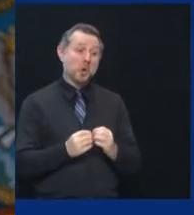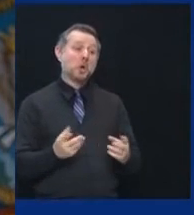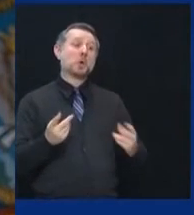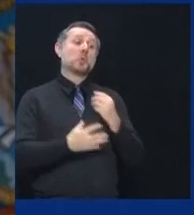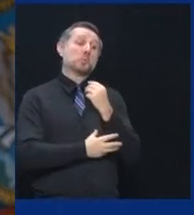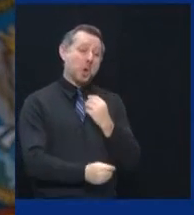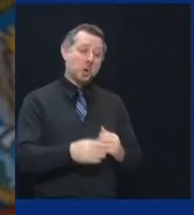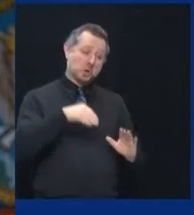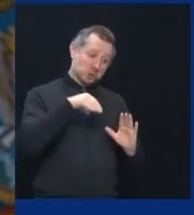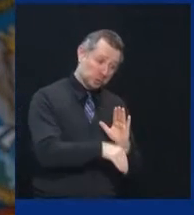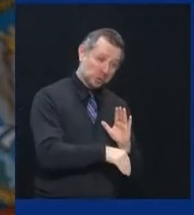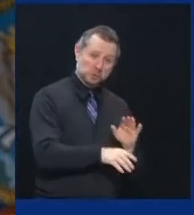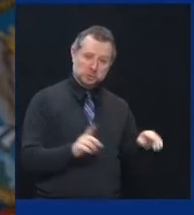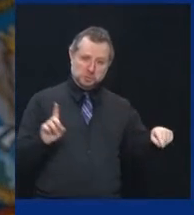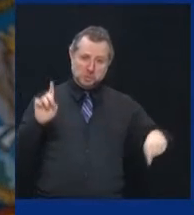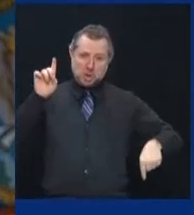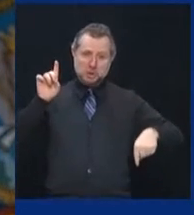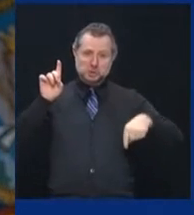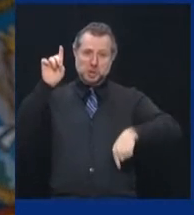gotten smaller.